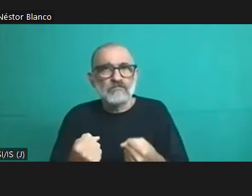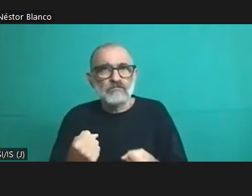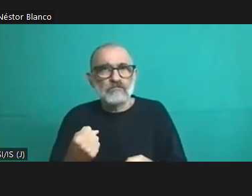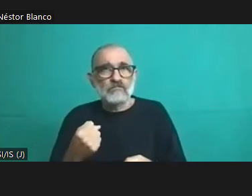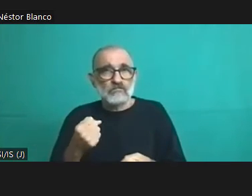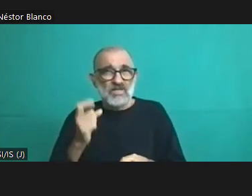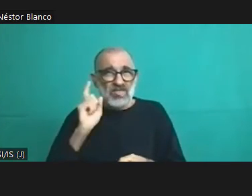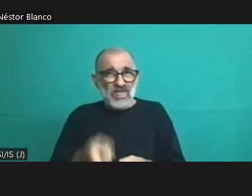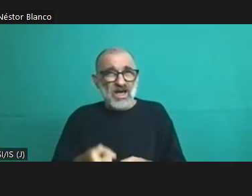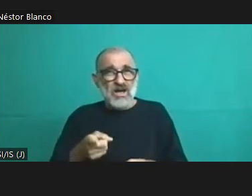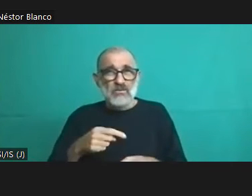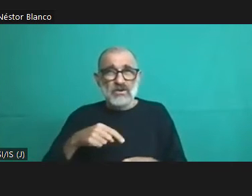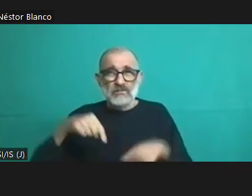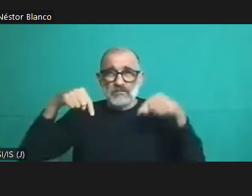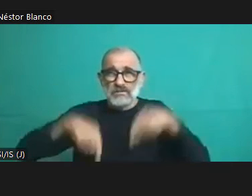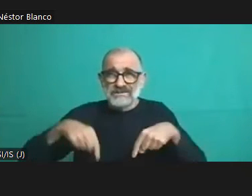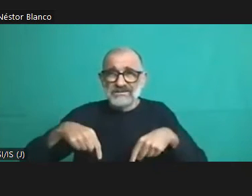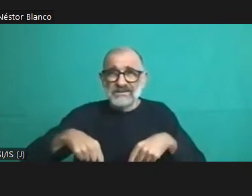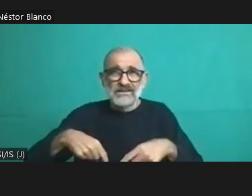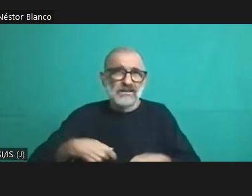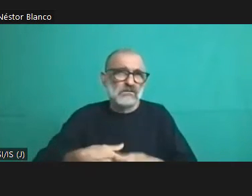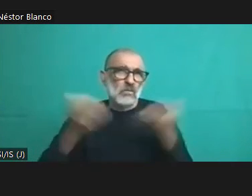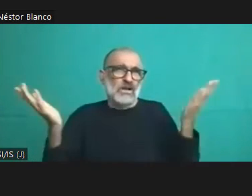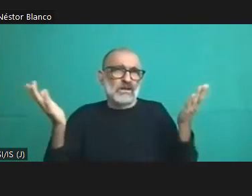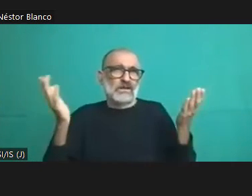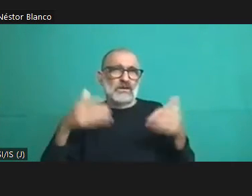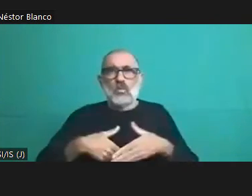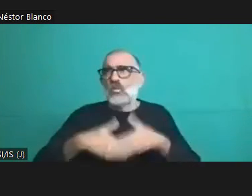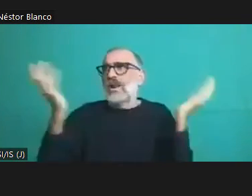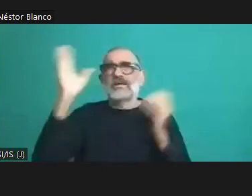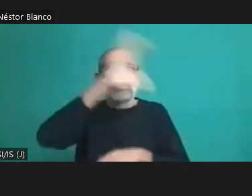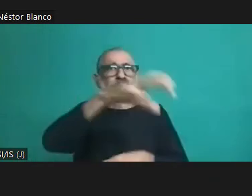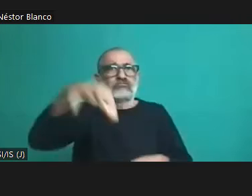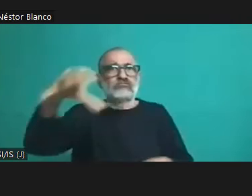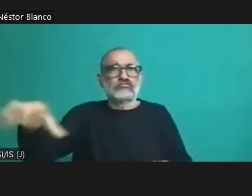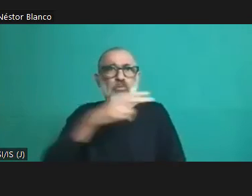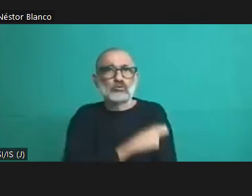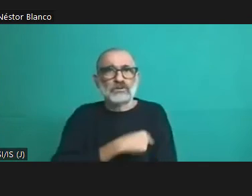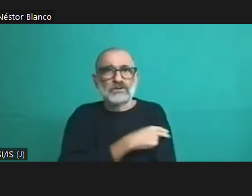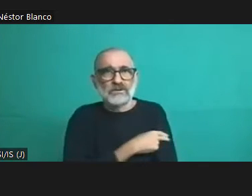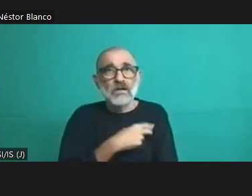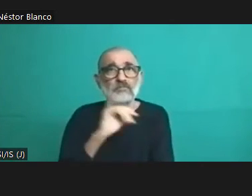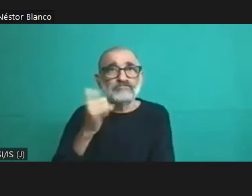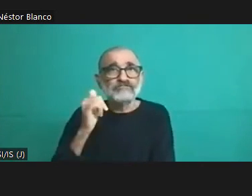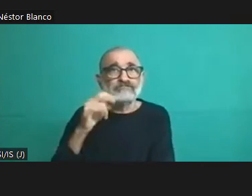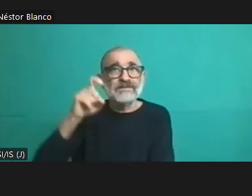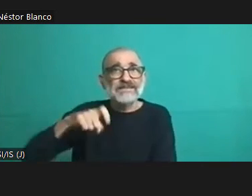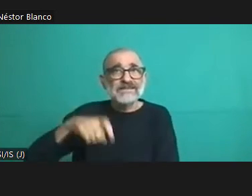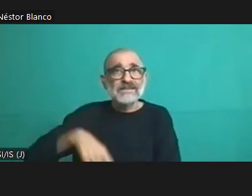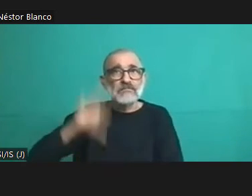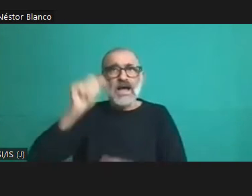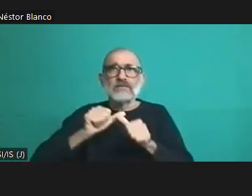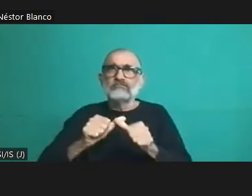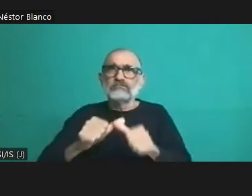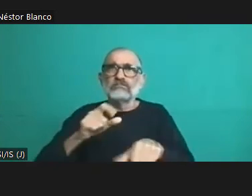time is highlighted and clear to everybody. And so using